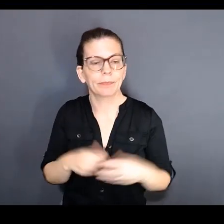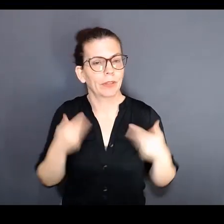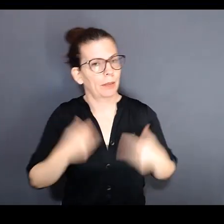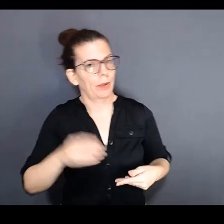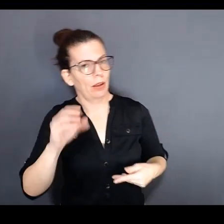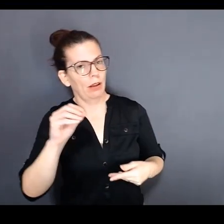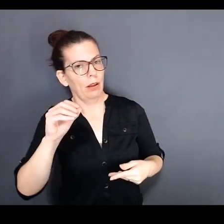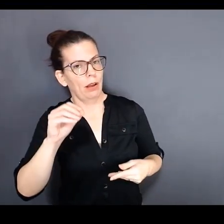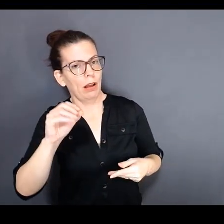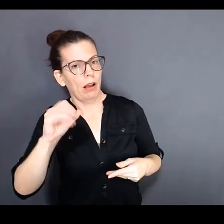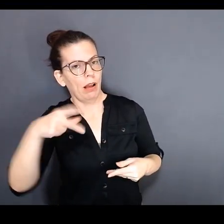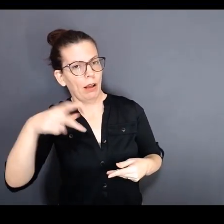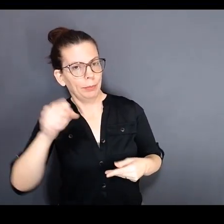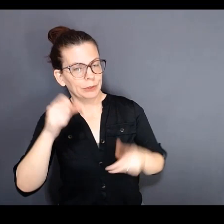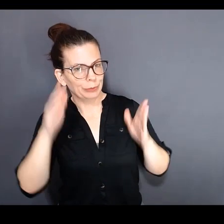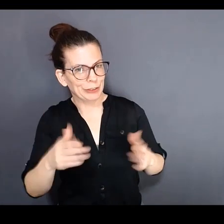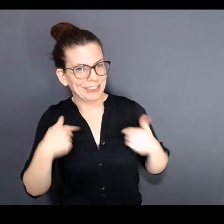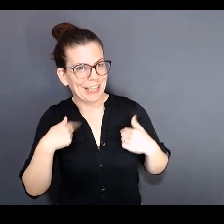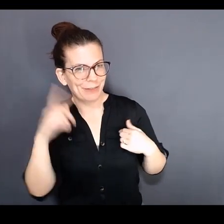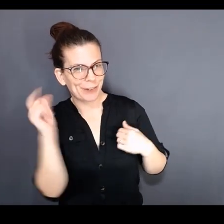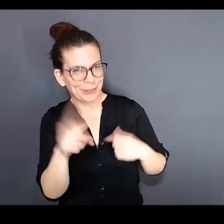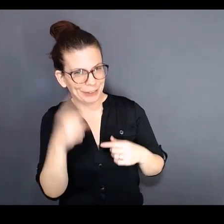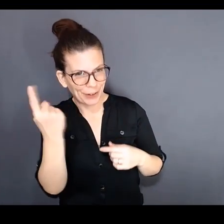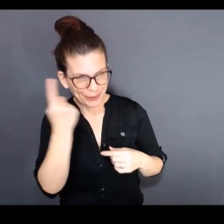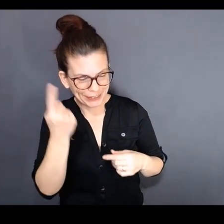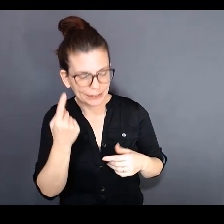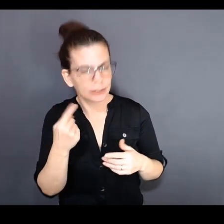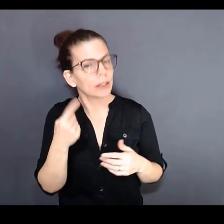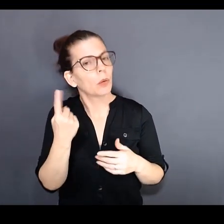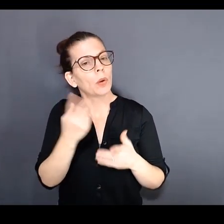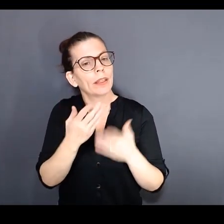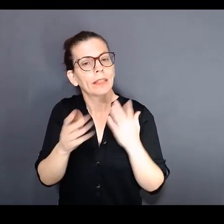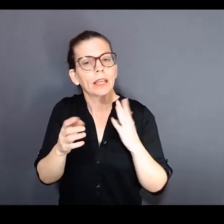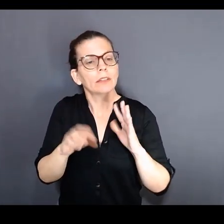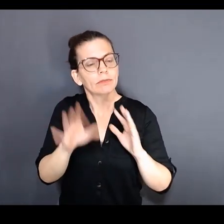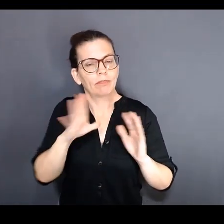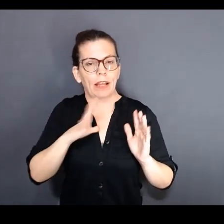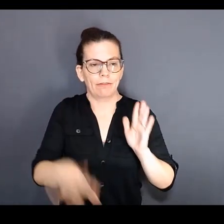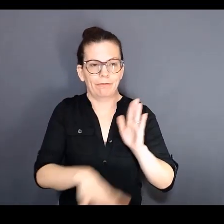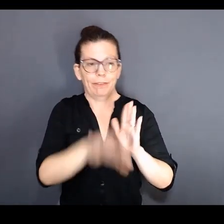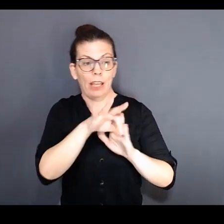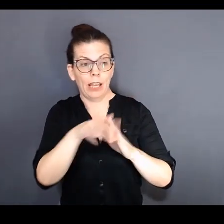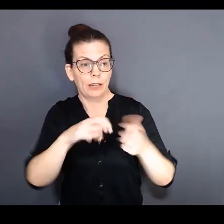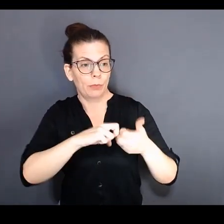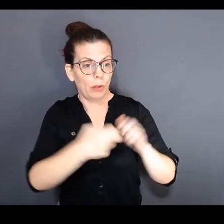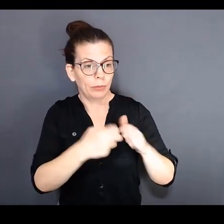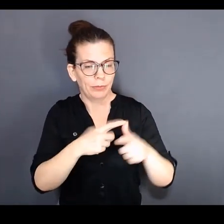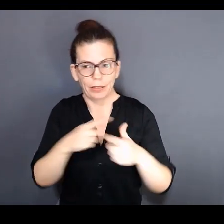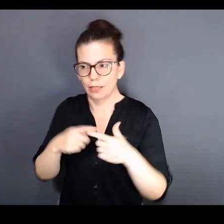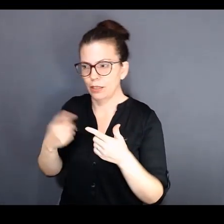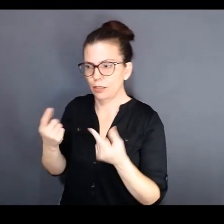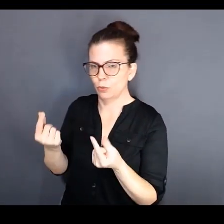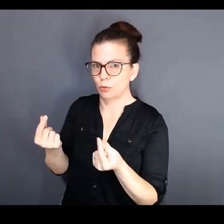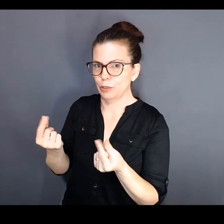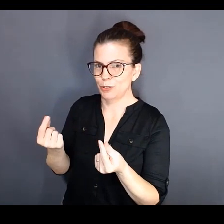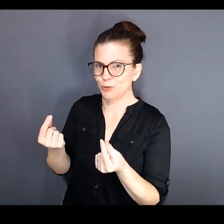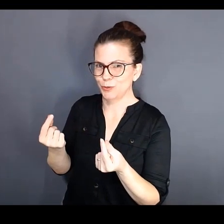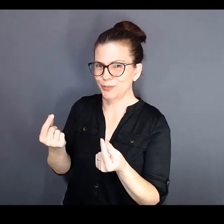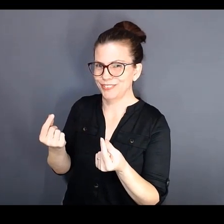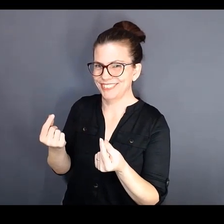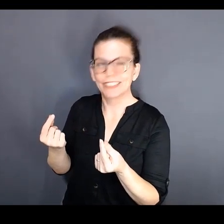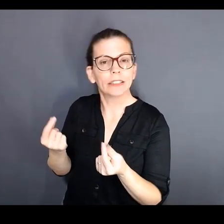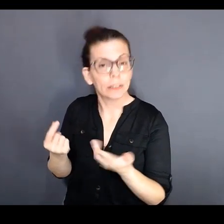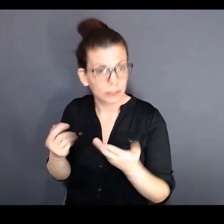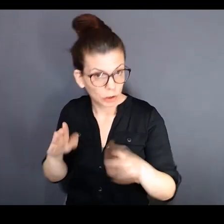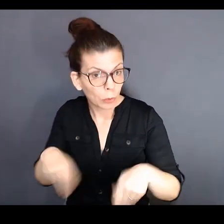rescans. Awesome. Now, as an operations person, I always have a question here. One thing is finding a problem. The other thing is